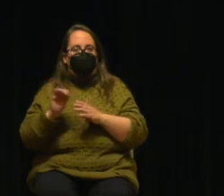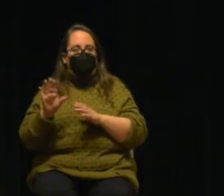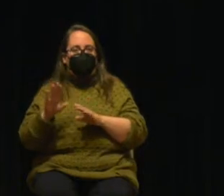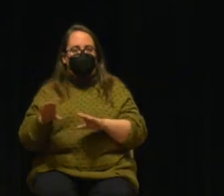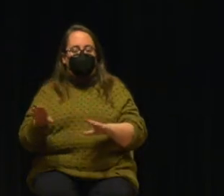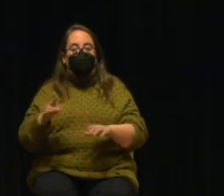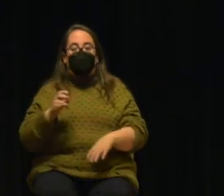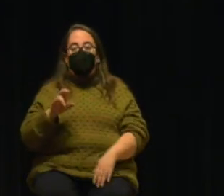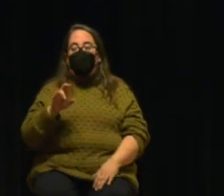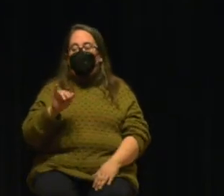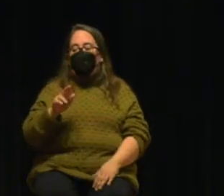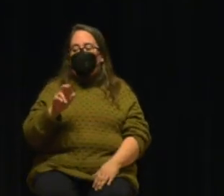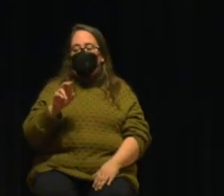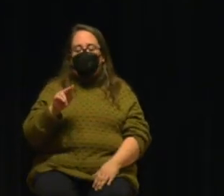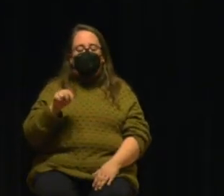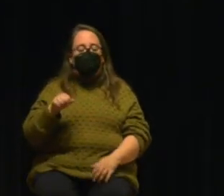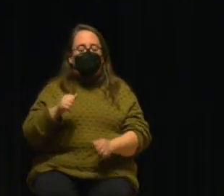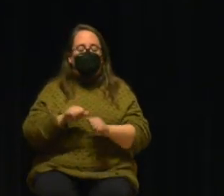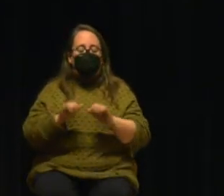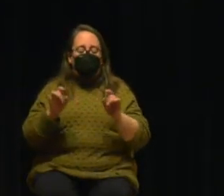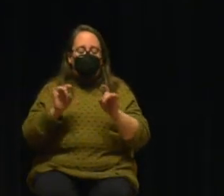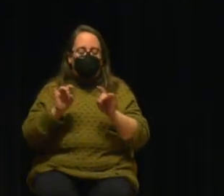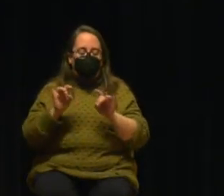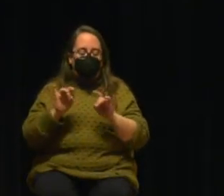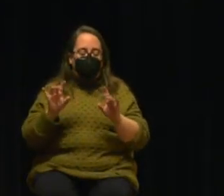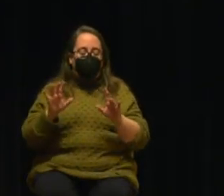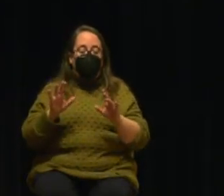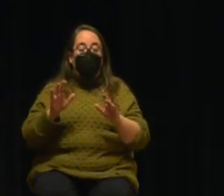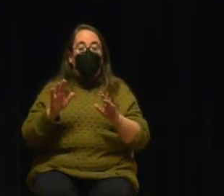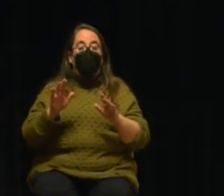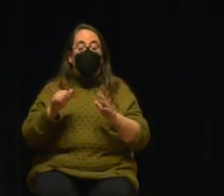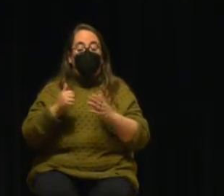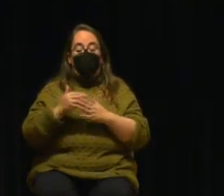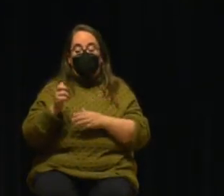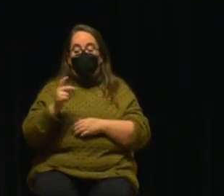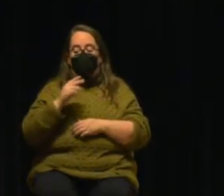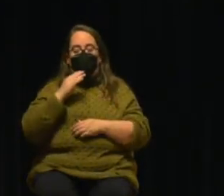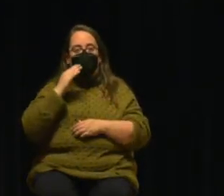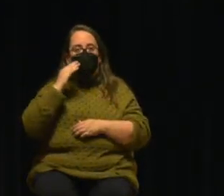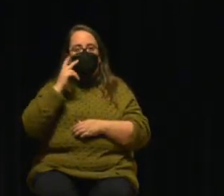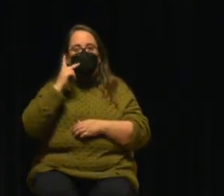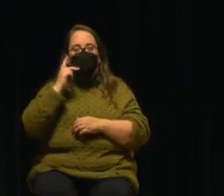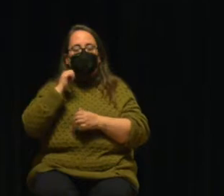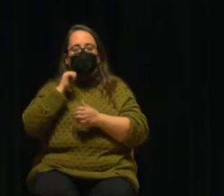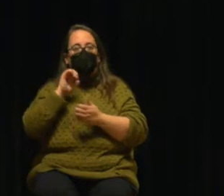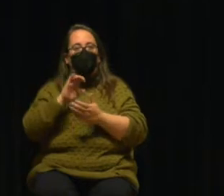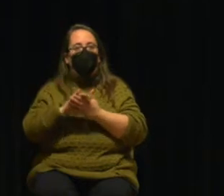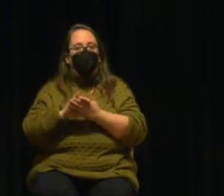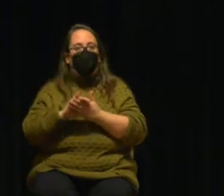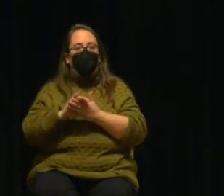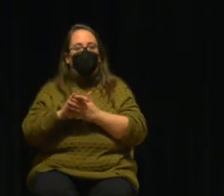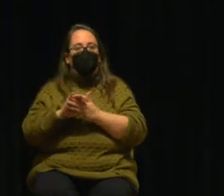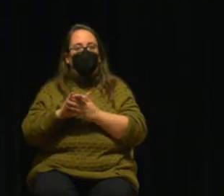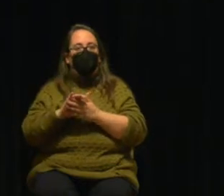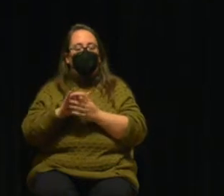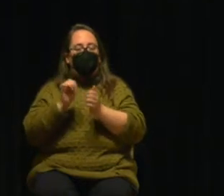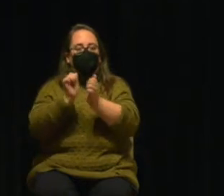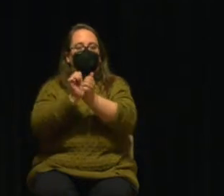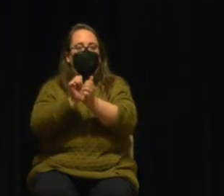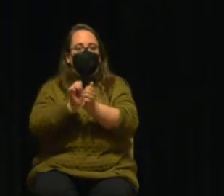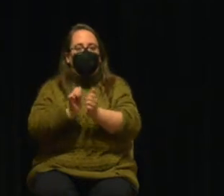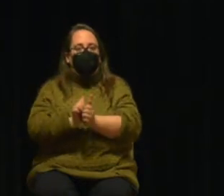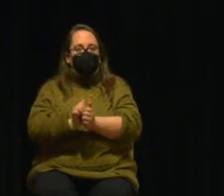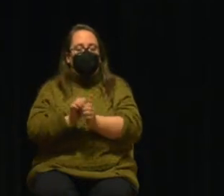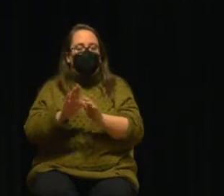Henry Brown would later recall the horror of returning home to see his wife marched down the street in chains, their